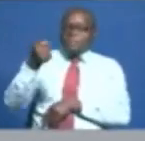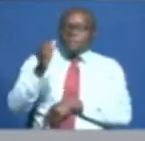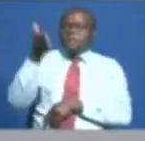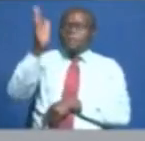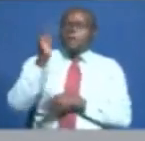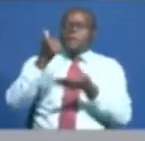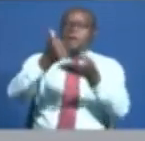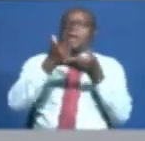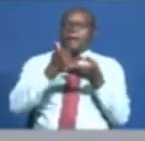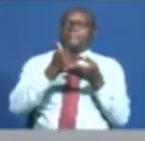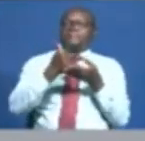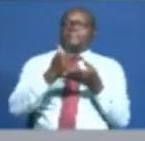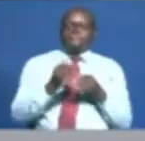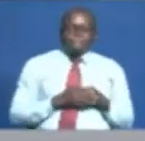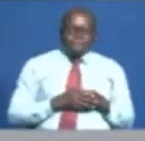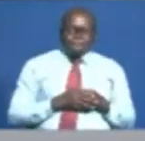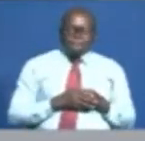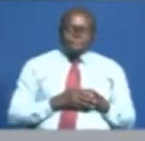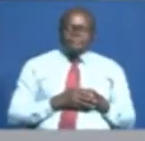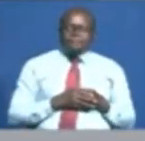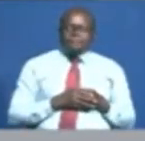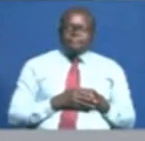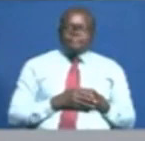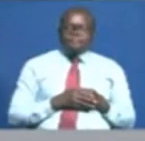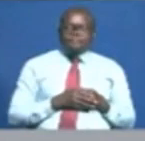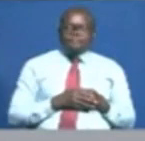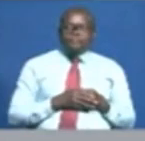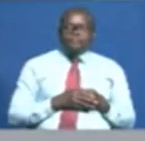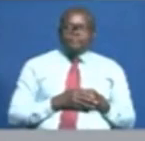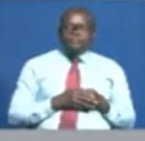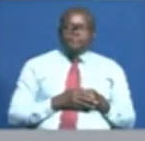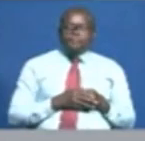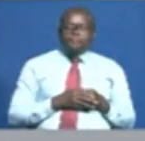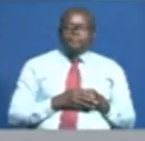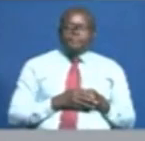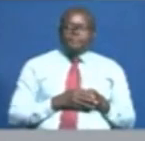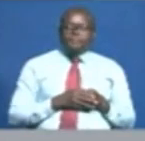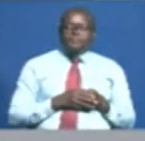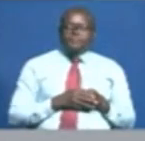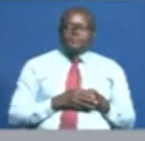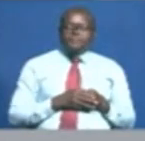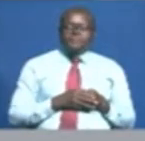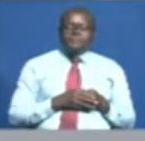Thank you.